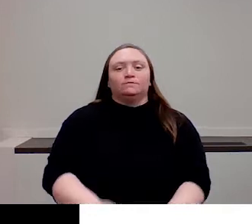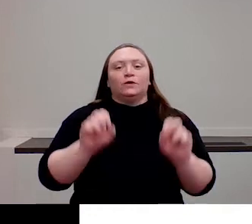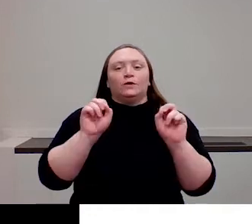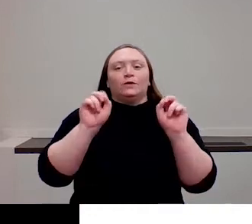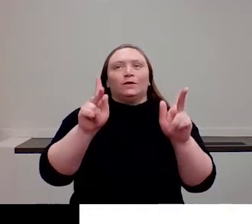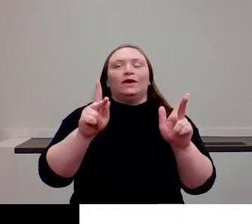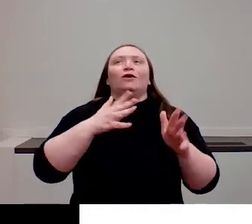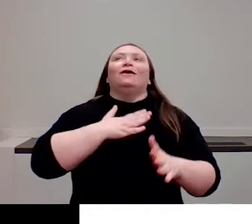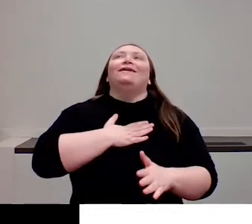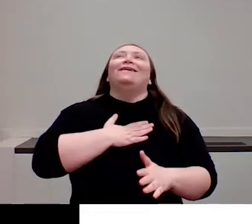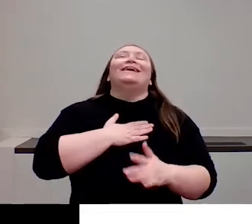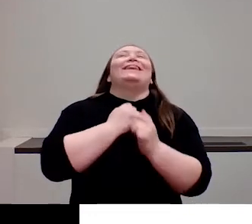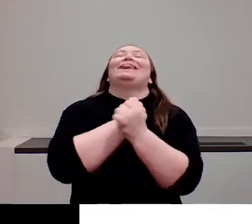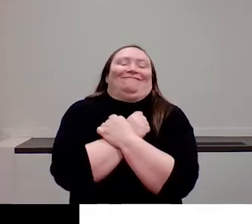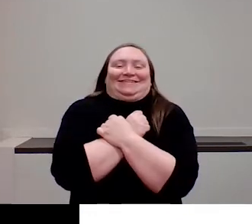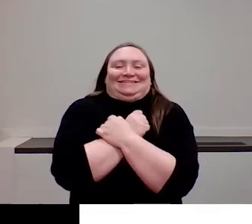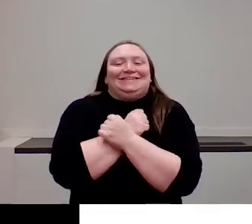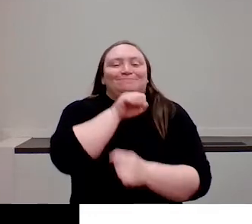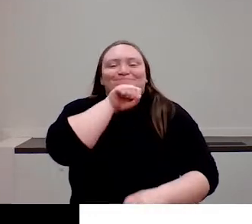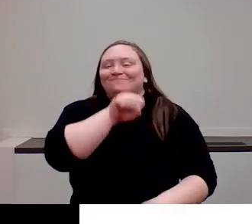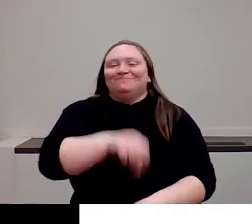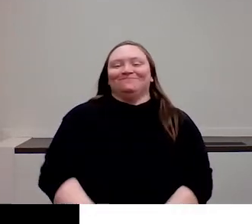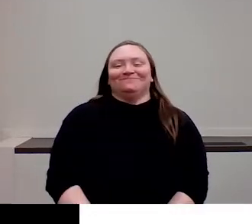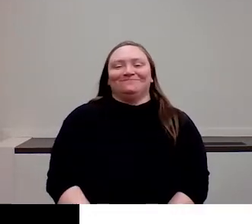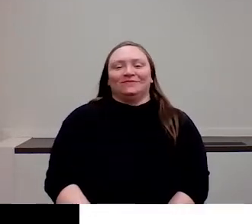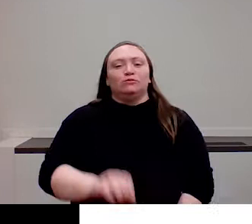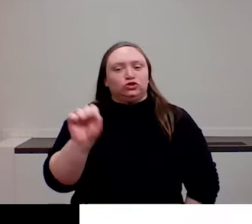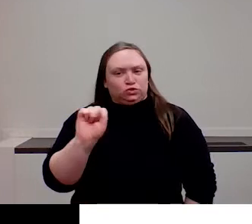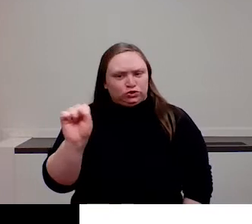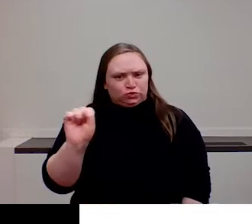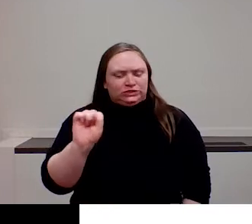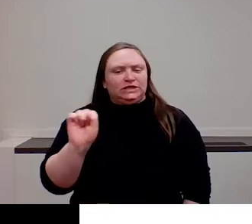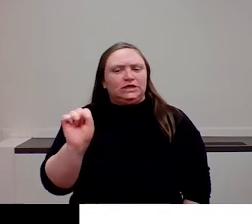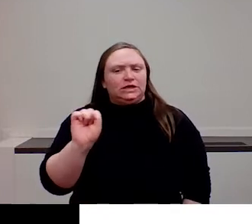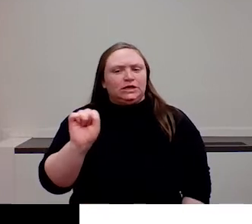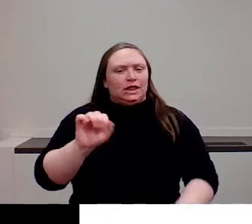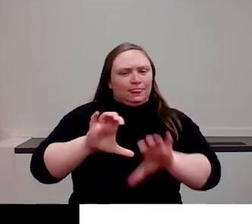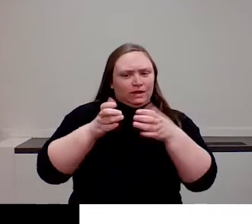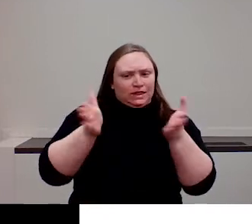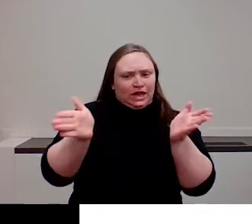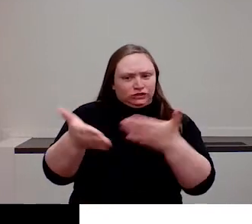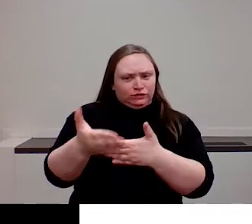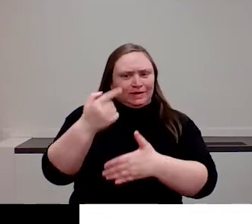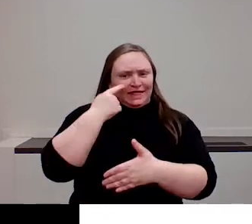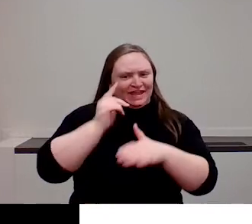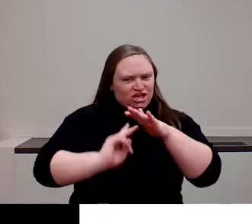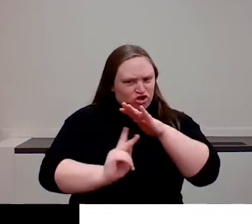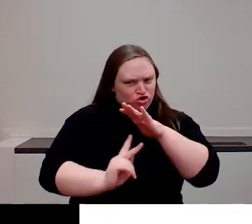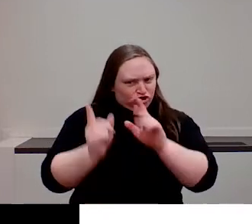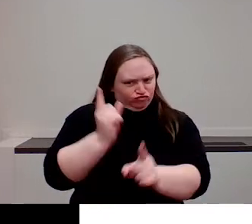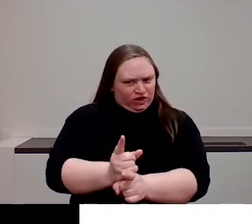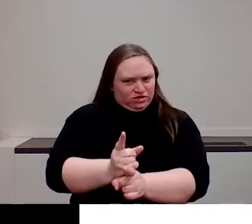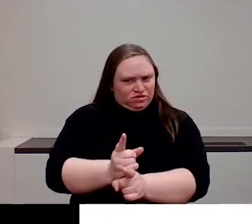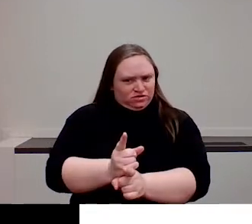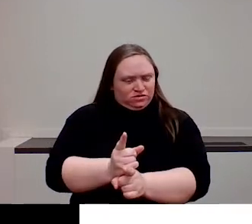Okay, my goodness, love that. And Mr. Schulte, the classroom, I think those were kindergartners, is that